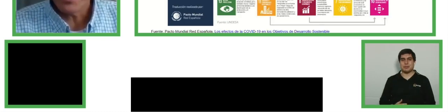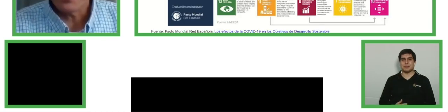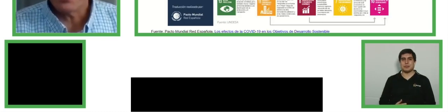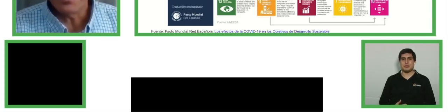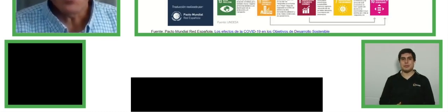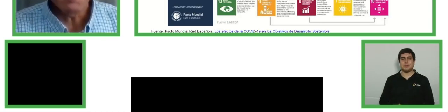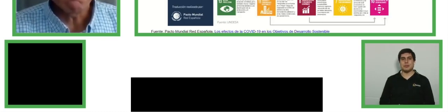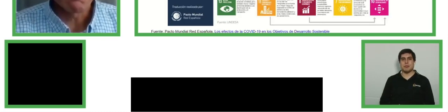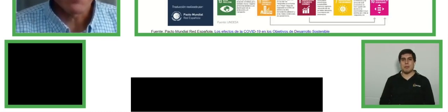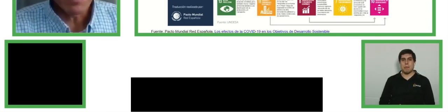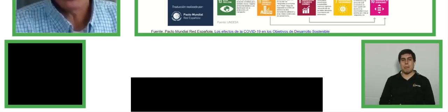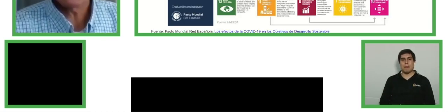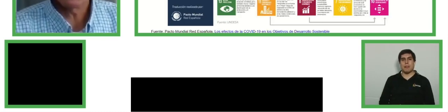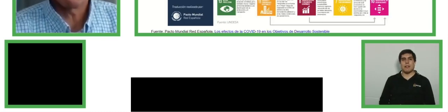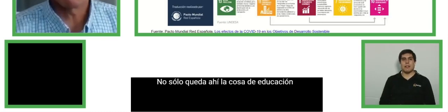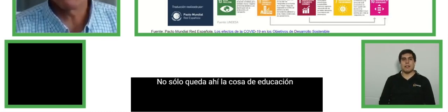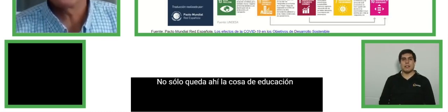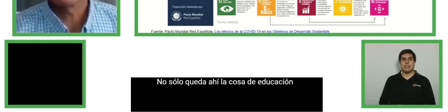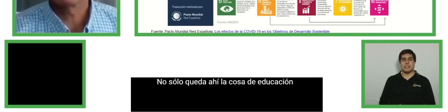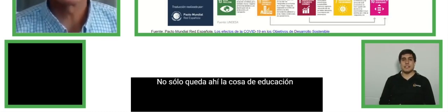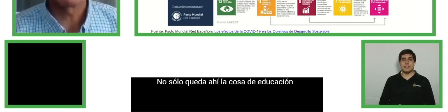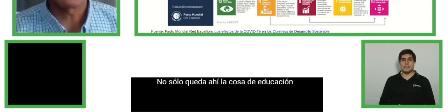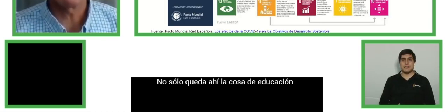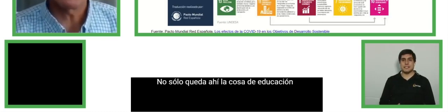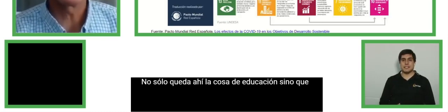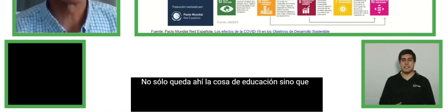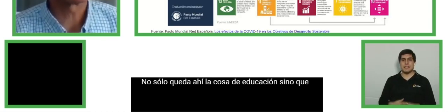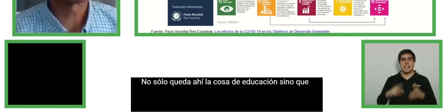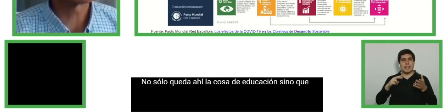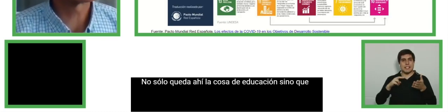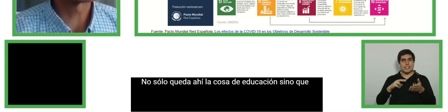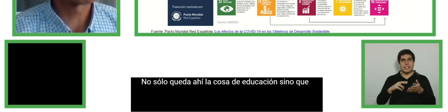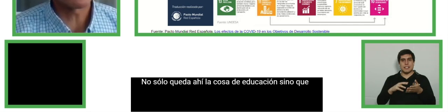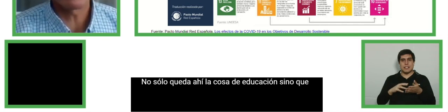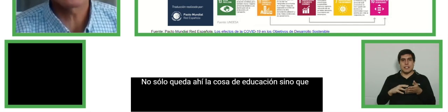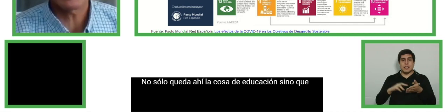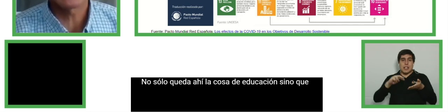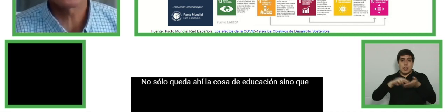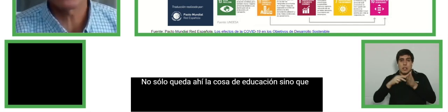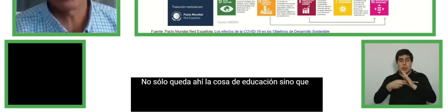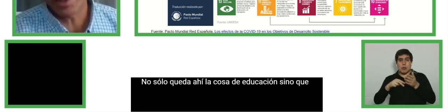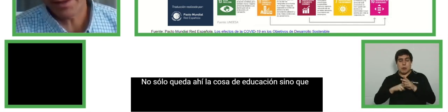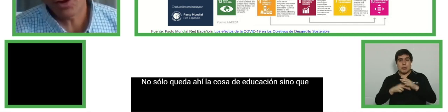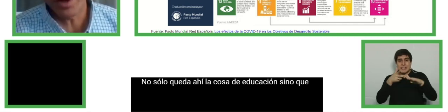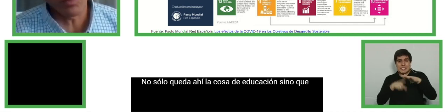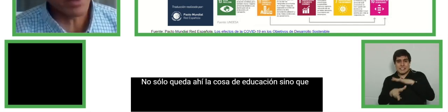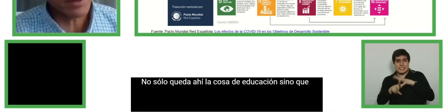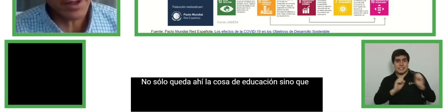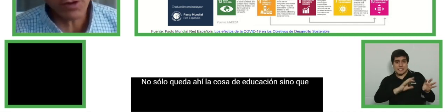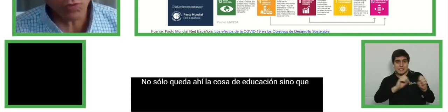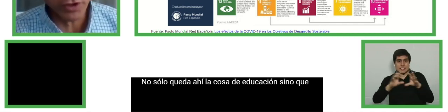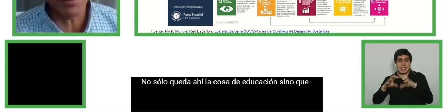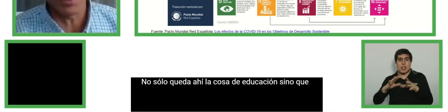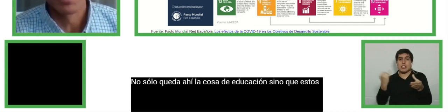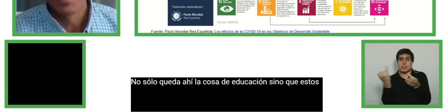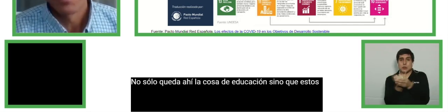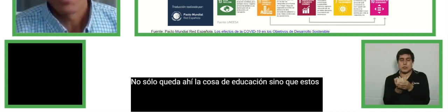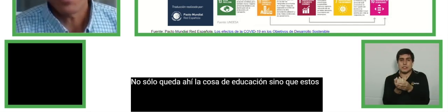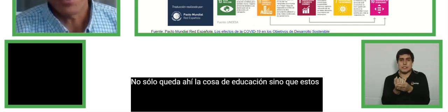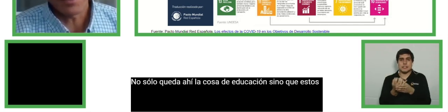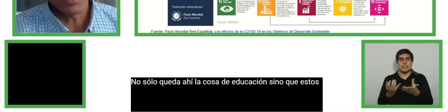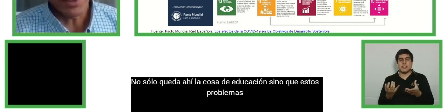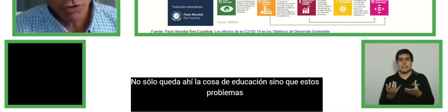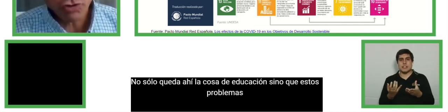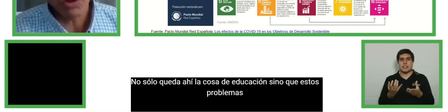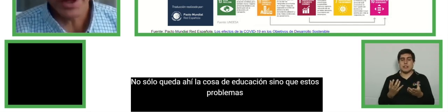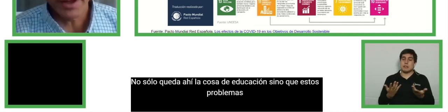this actually has an influence. I mean, all this access to education or inclusive education problems, not only